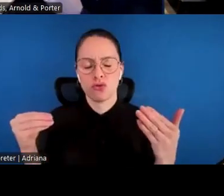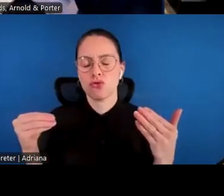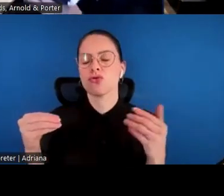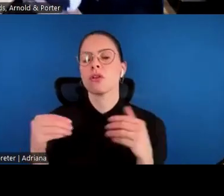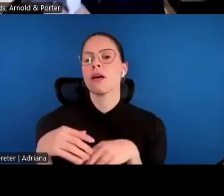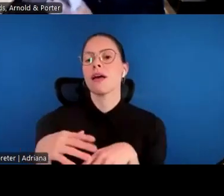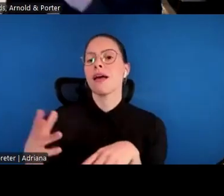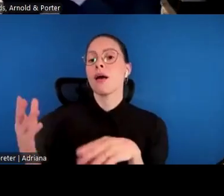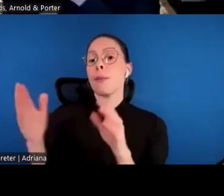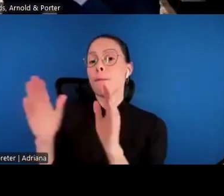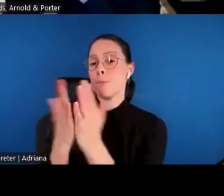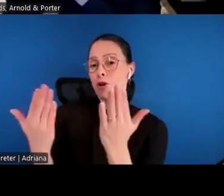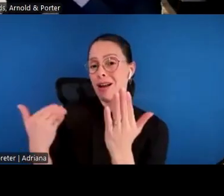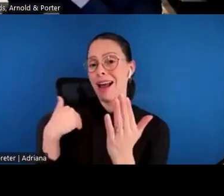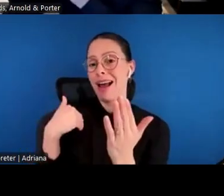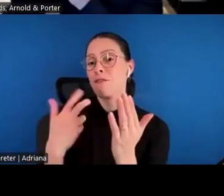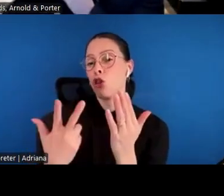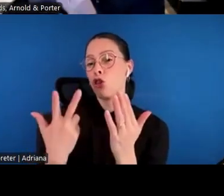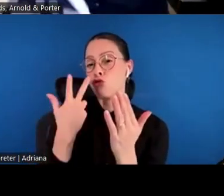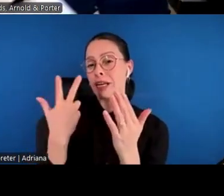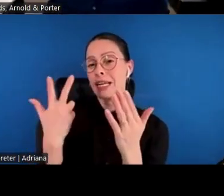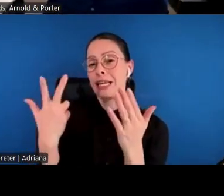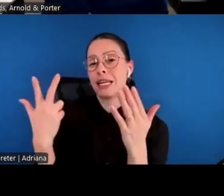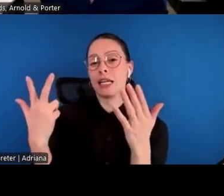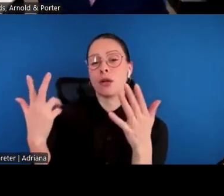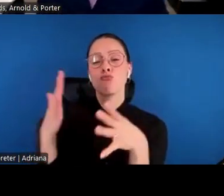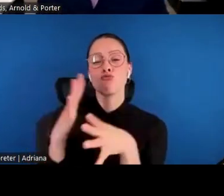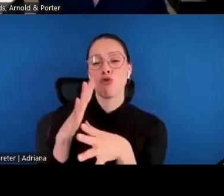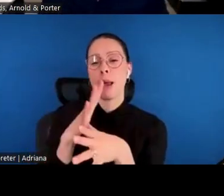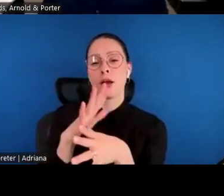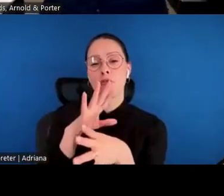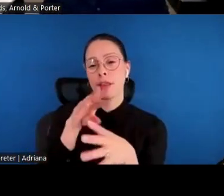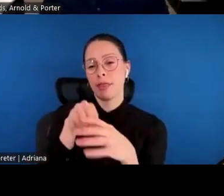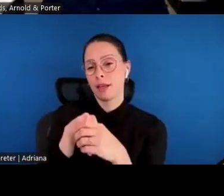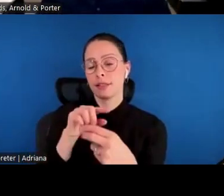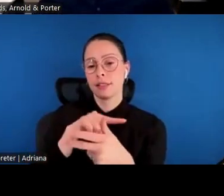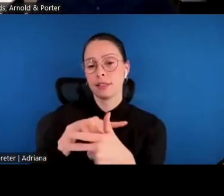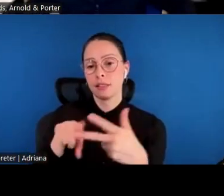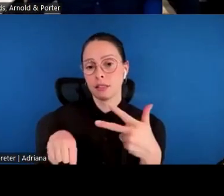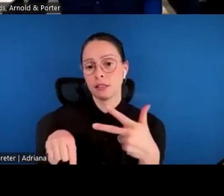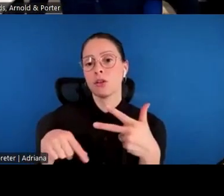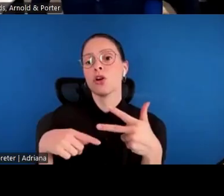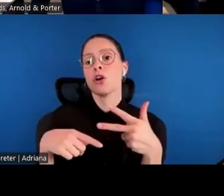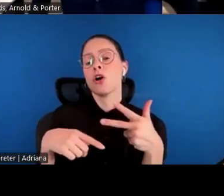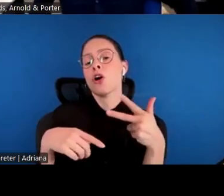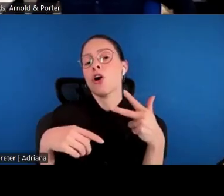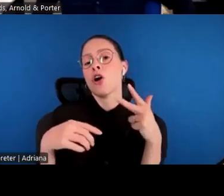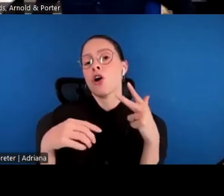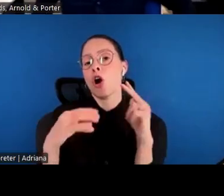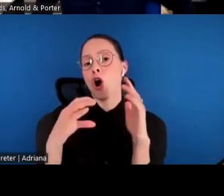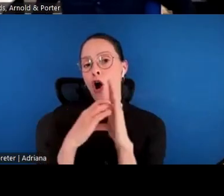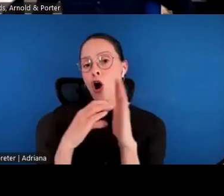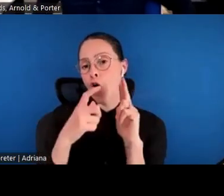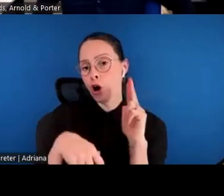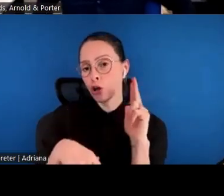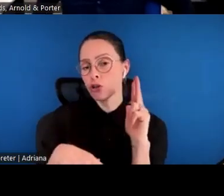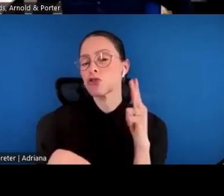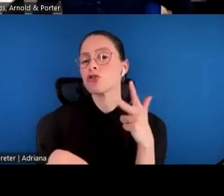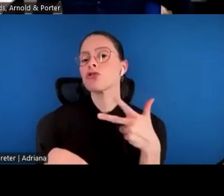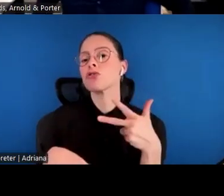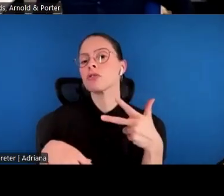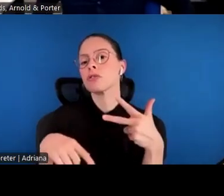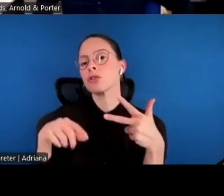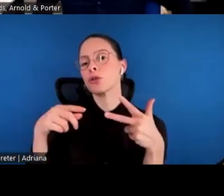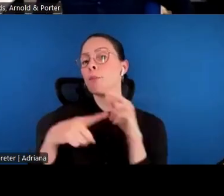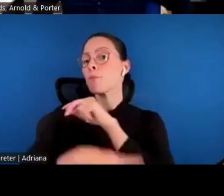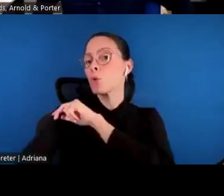3 primary things in it, okay? It has articles, the punitive articles, right? So the articles are